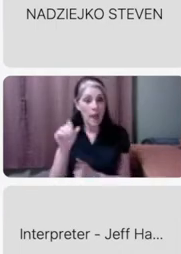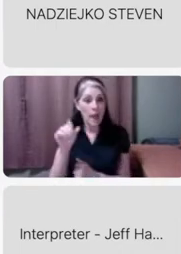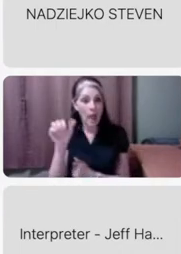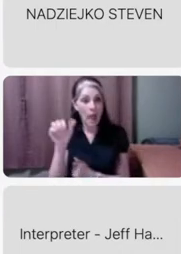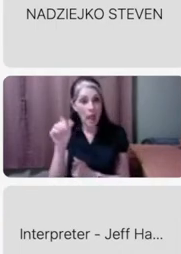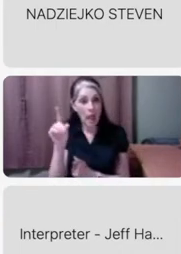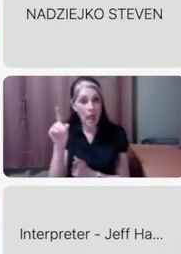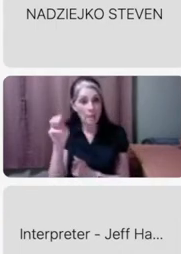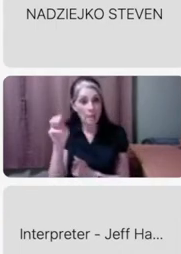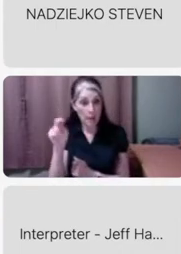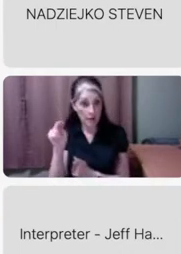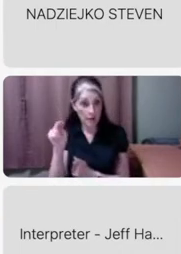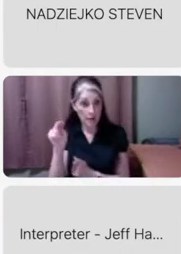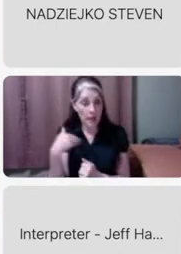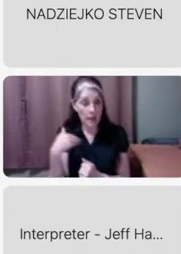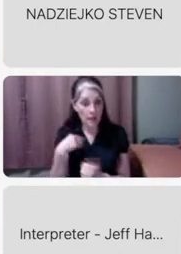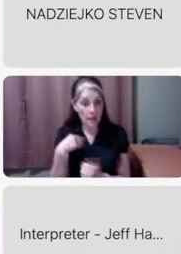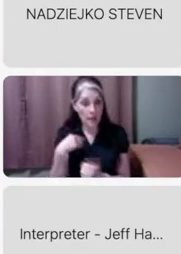dancing